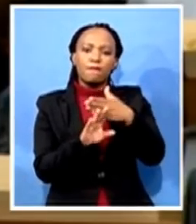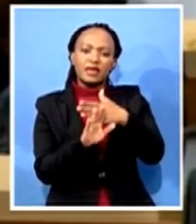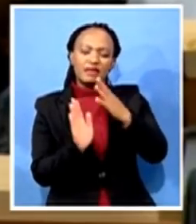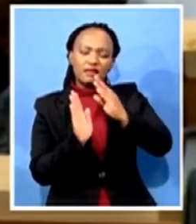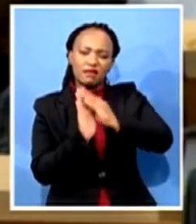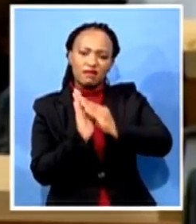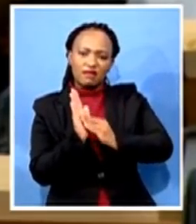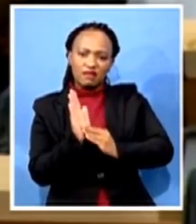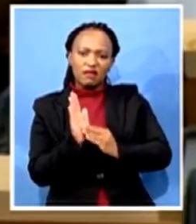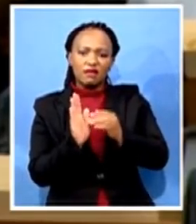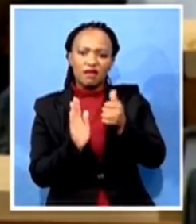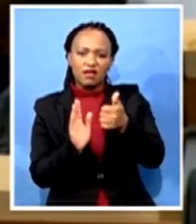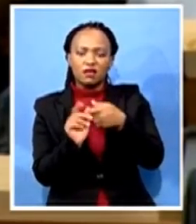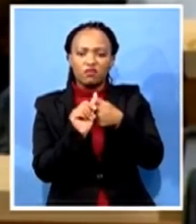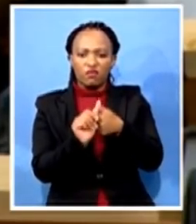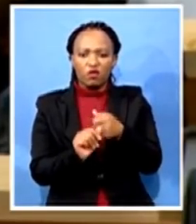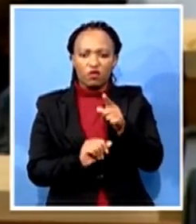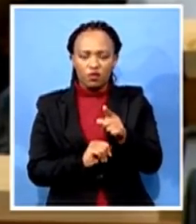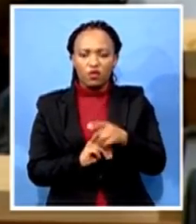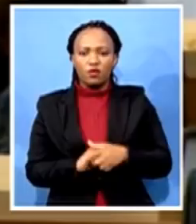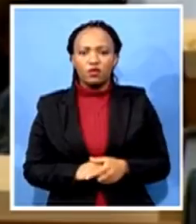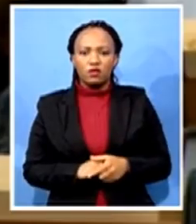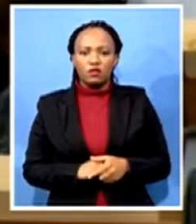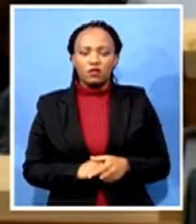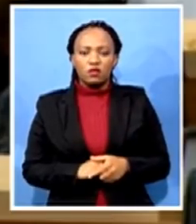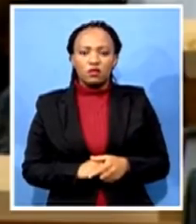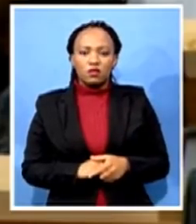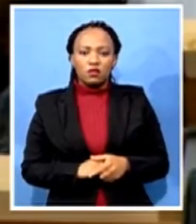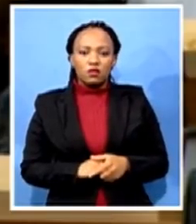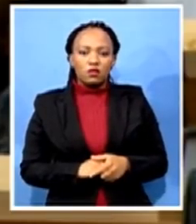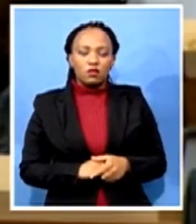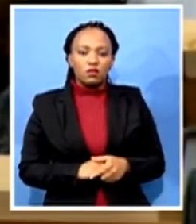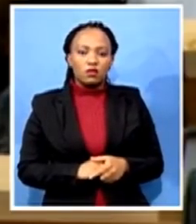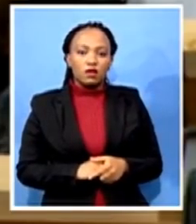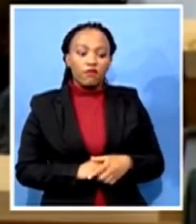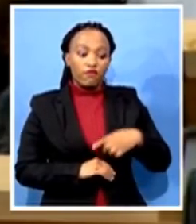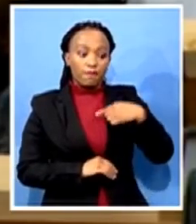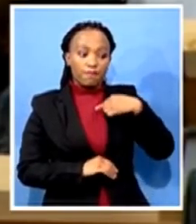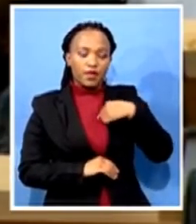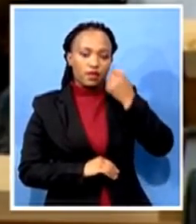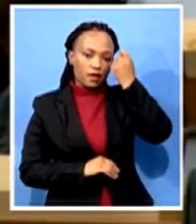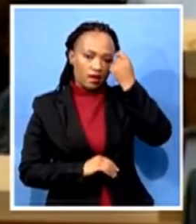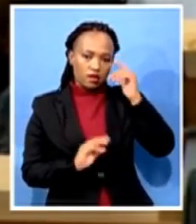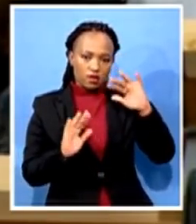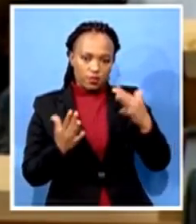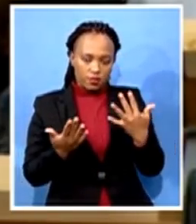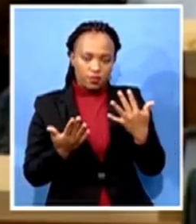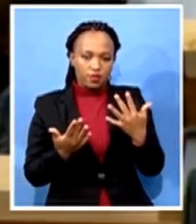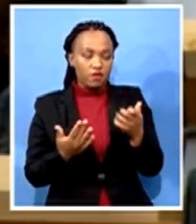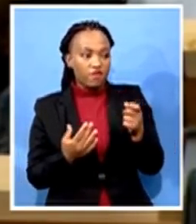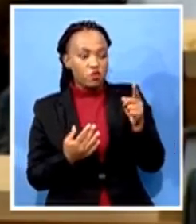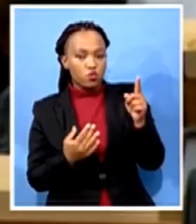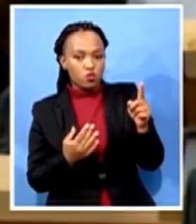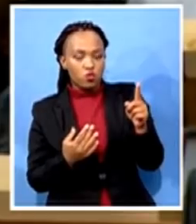It was necessary, as I understand it, to go out on a new tender process for